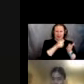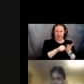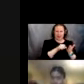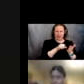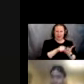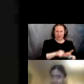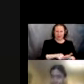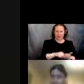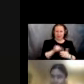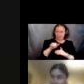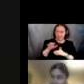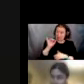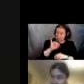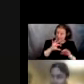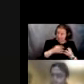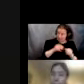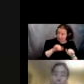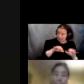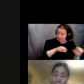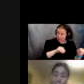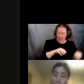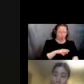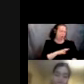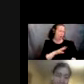families and their circumstances.